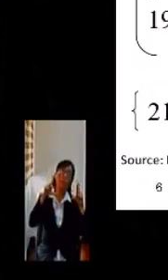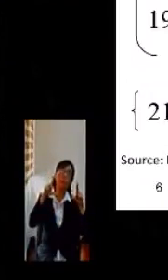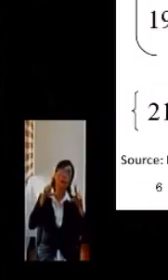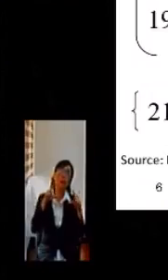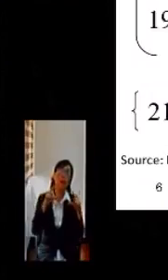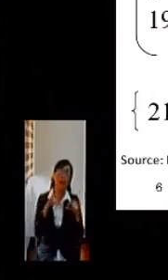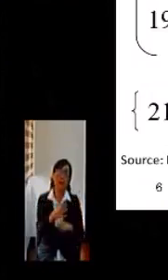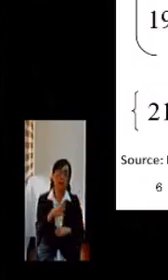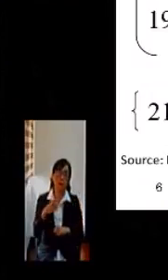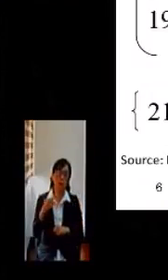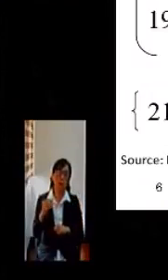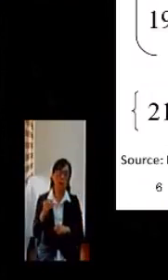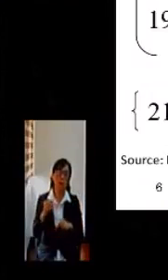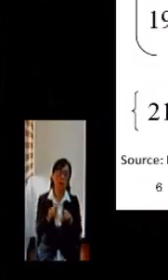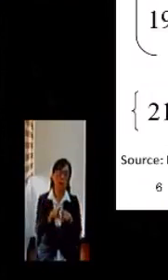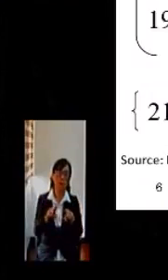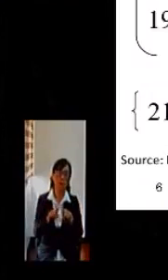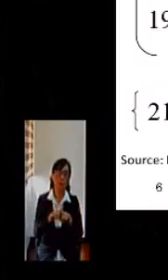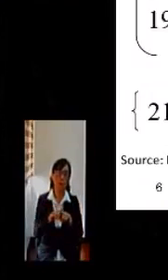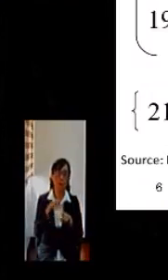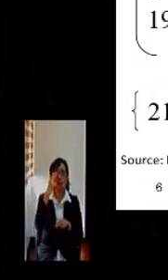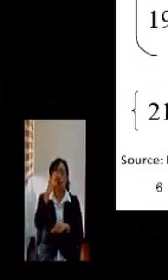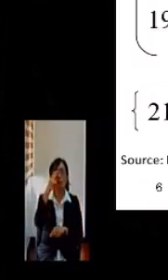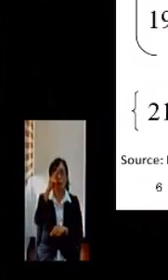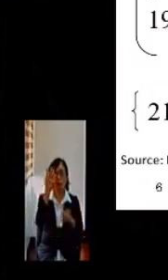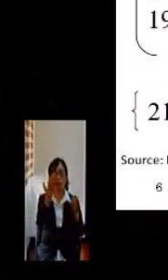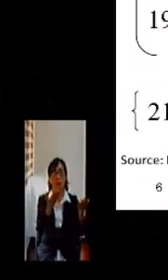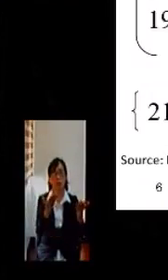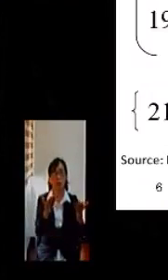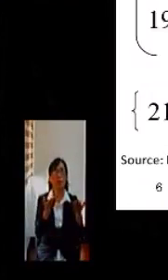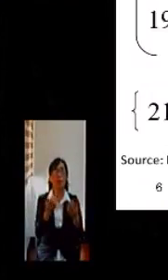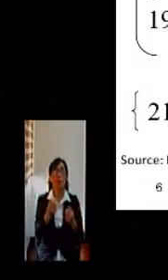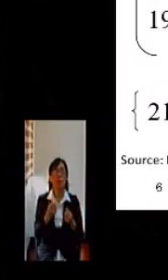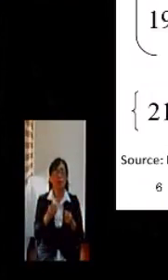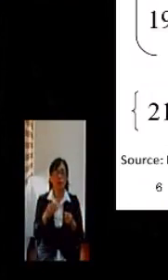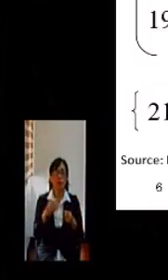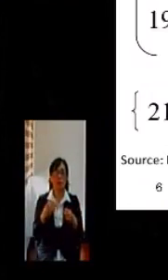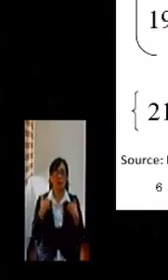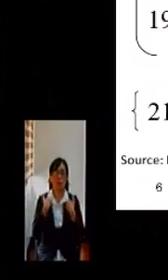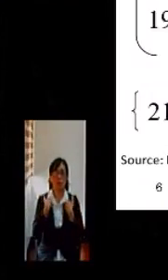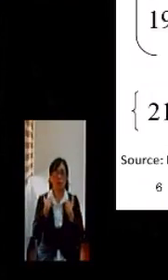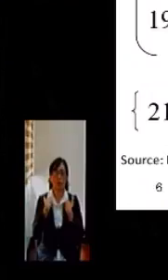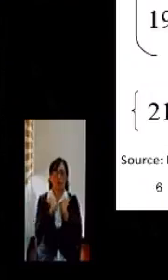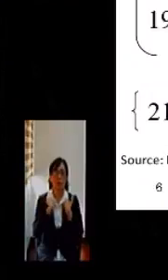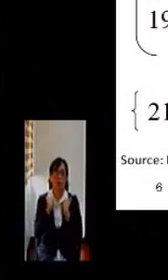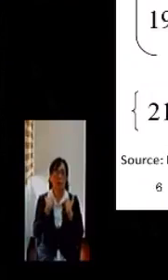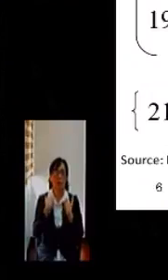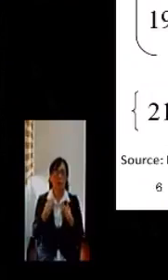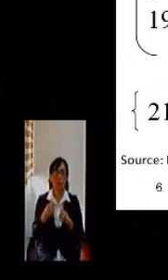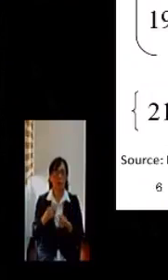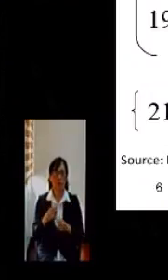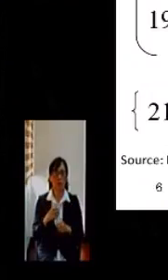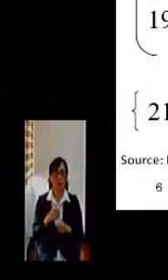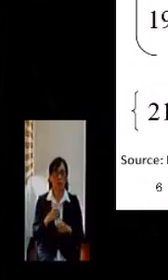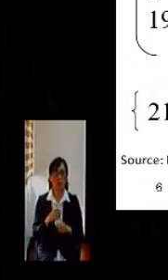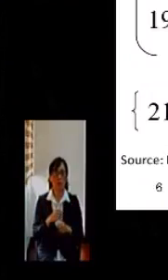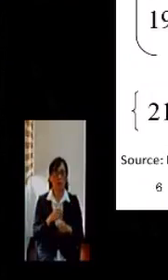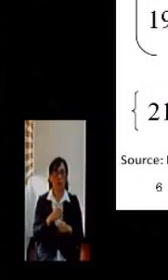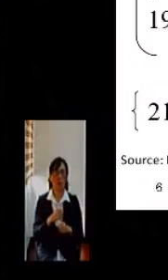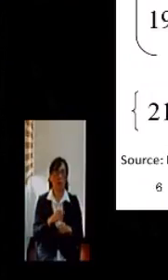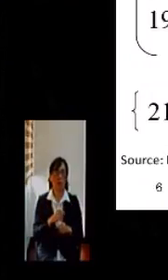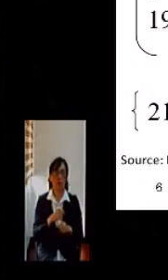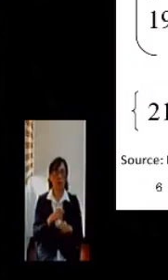And as you can see here, most of these species are really at the brink of